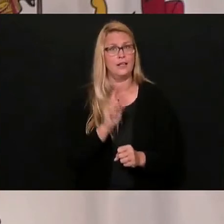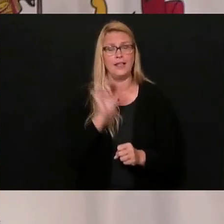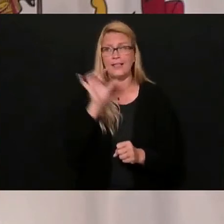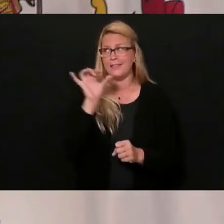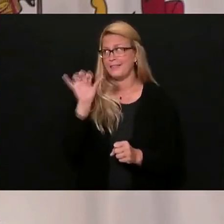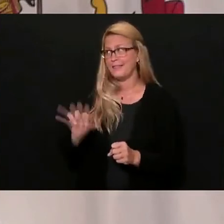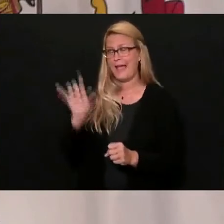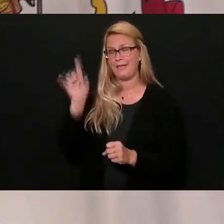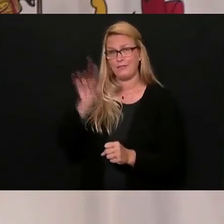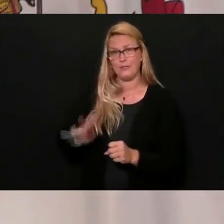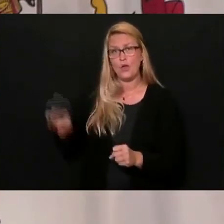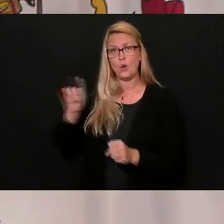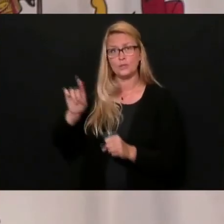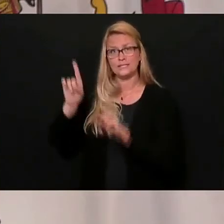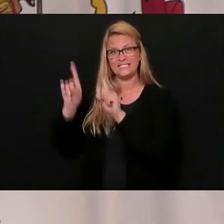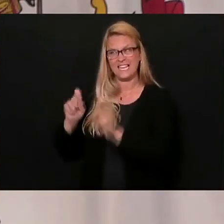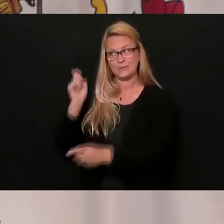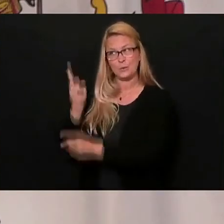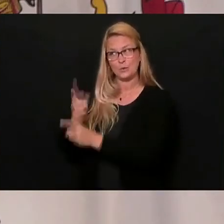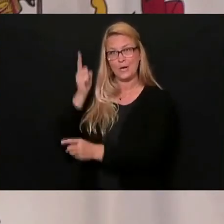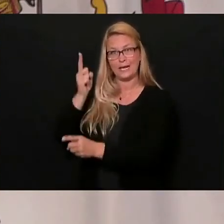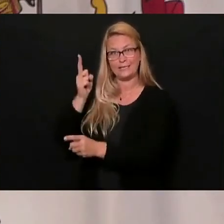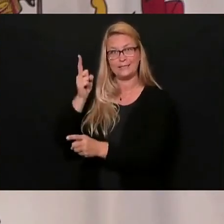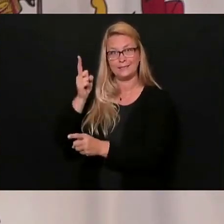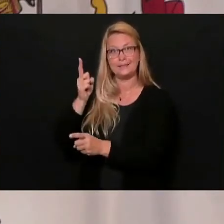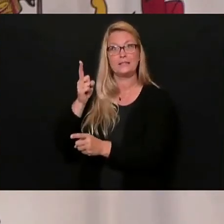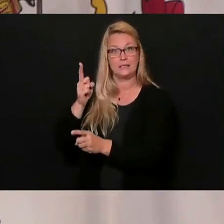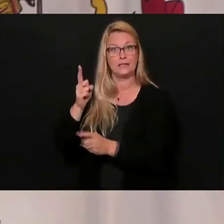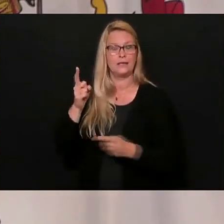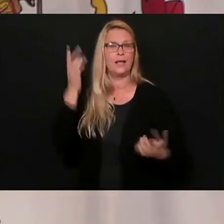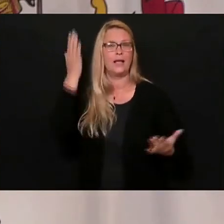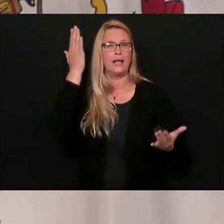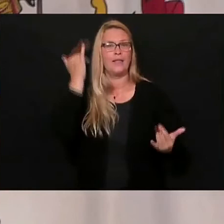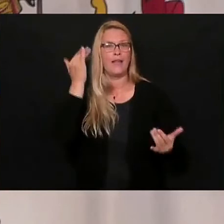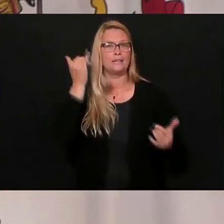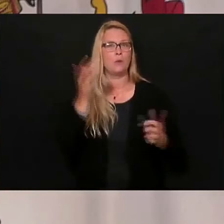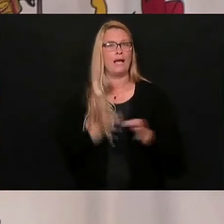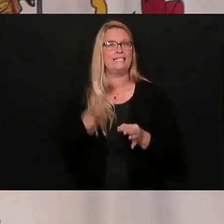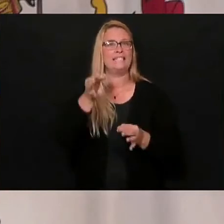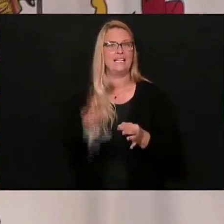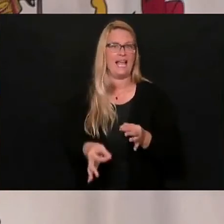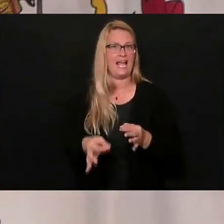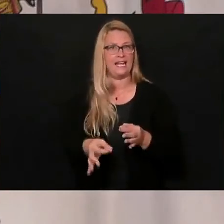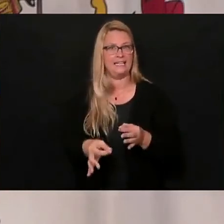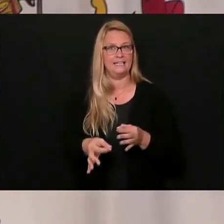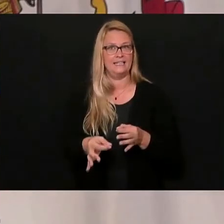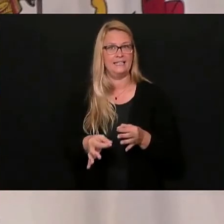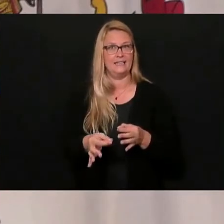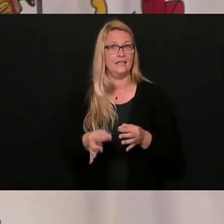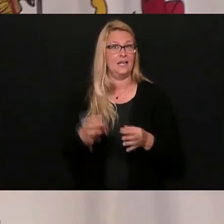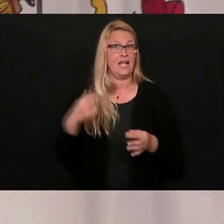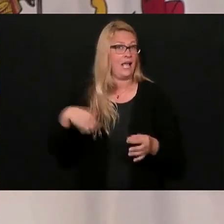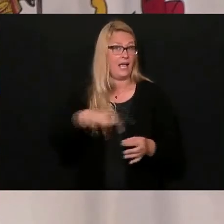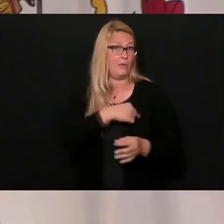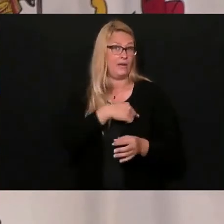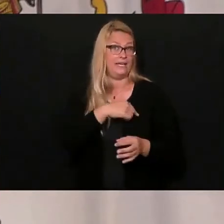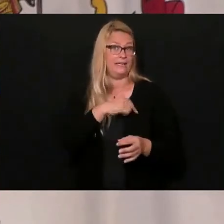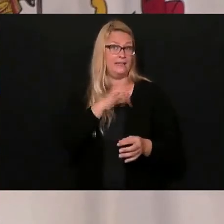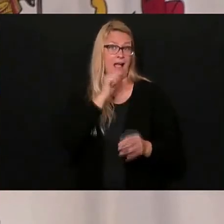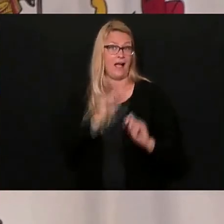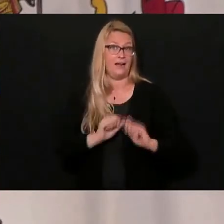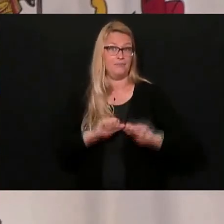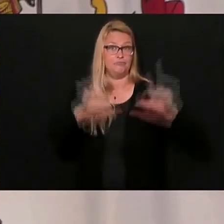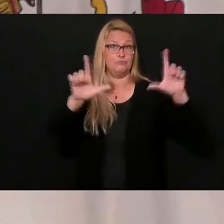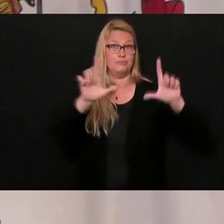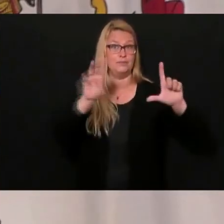that those tests were right, and so that's why we delayed, and that's why we didn't come out until later